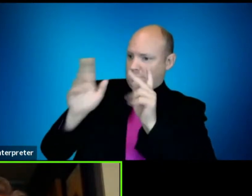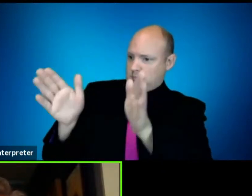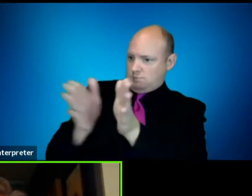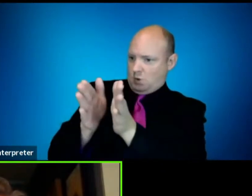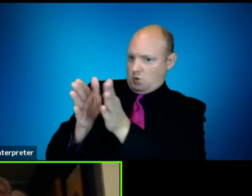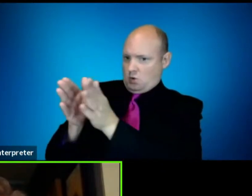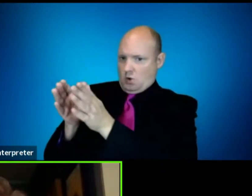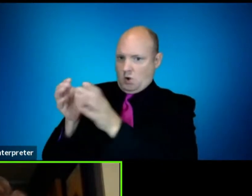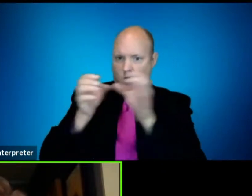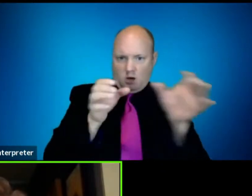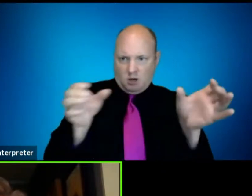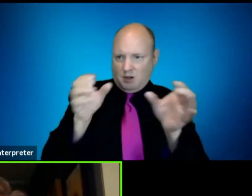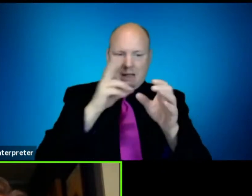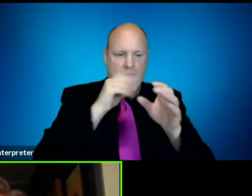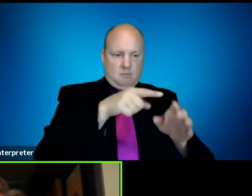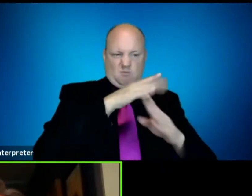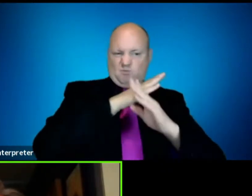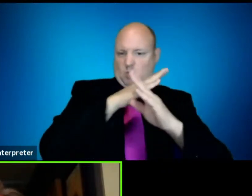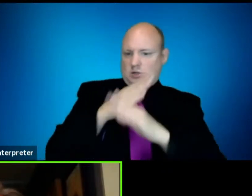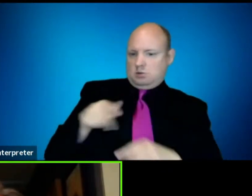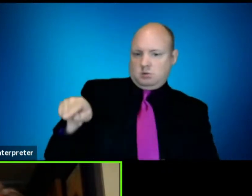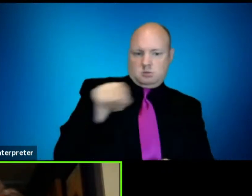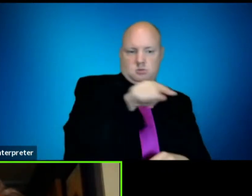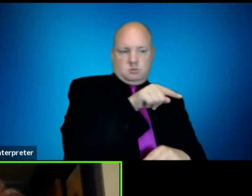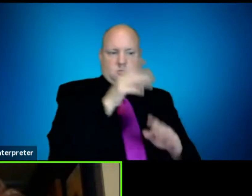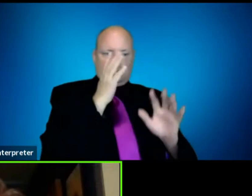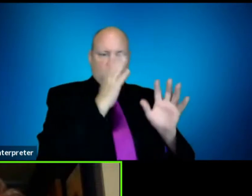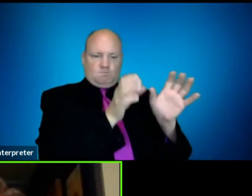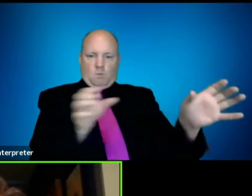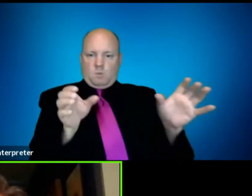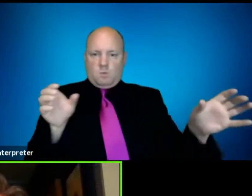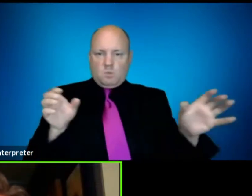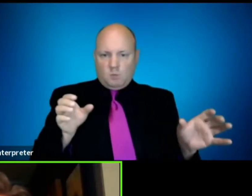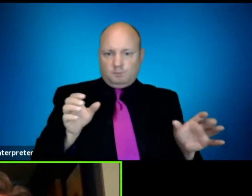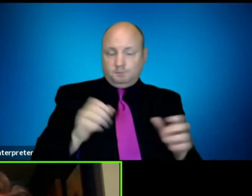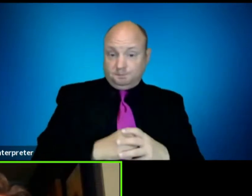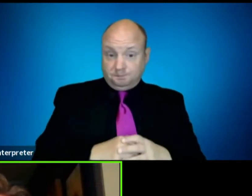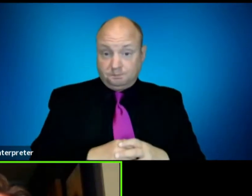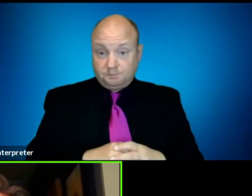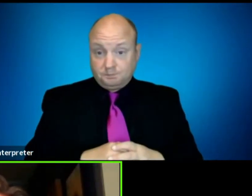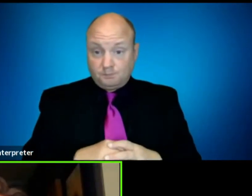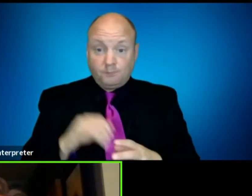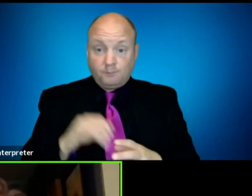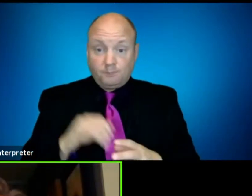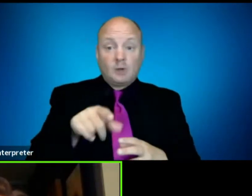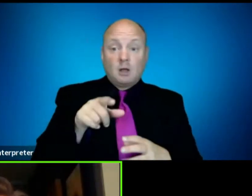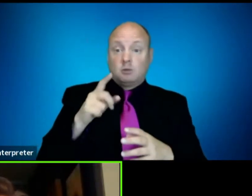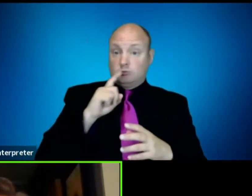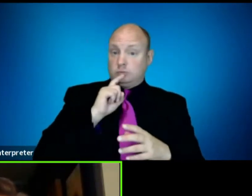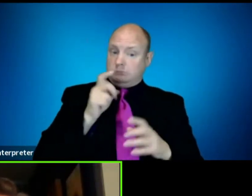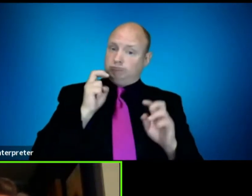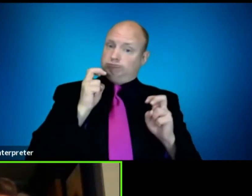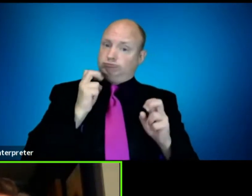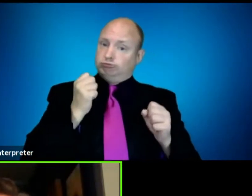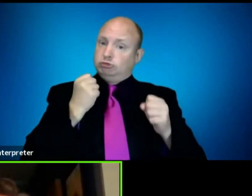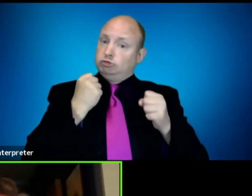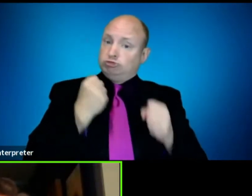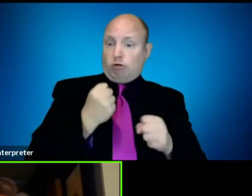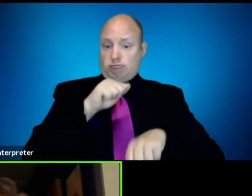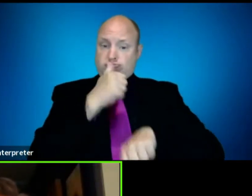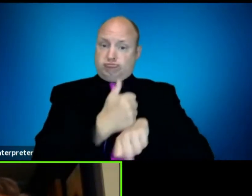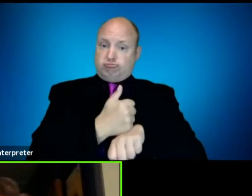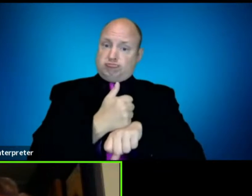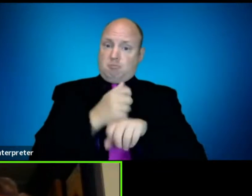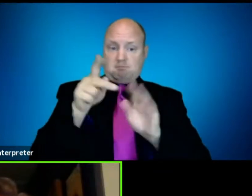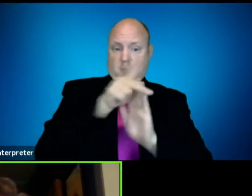Delta as they are against other variants. So those continue to be strong measures. What we also are, excited to be